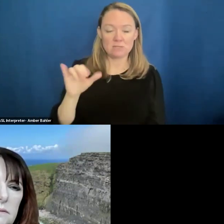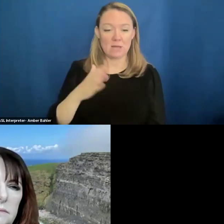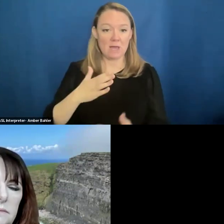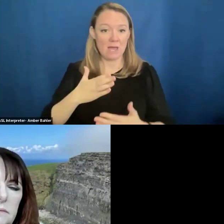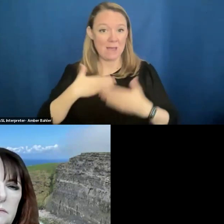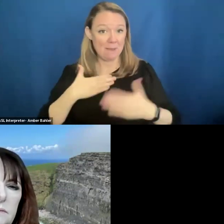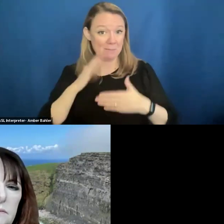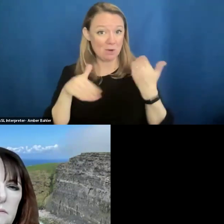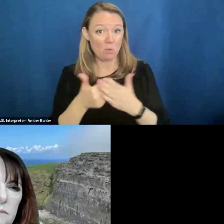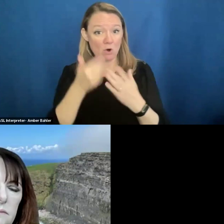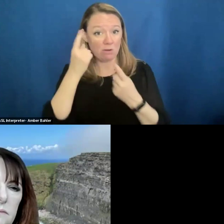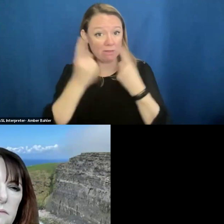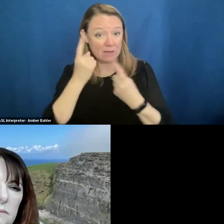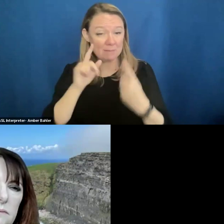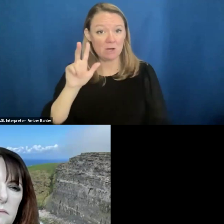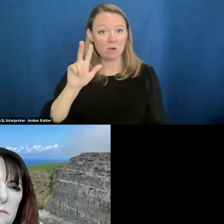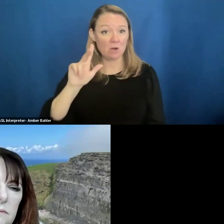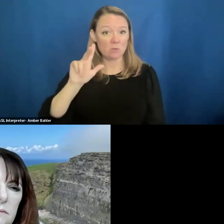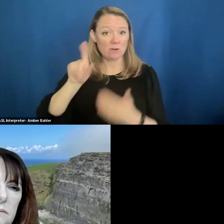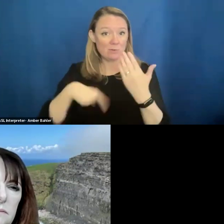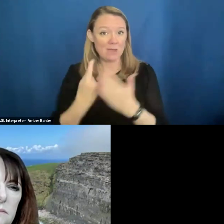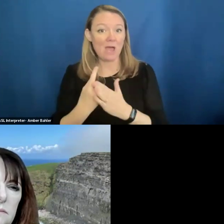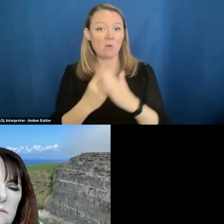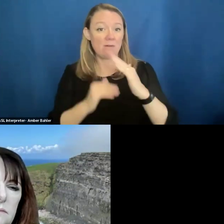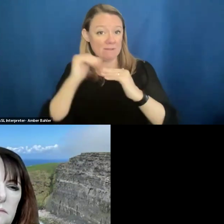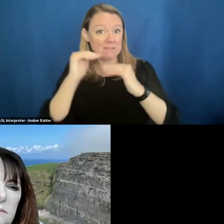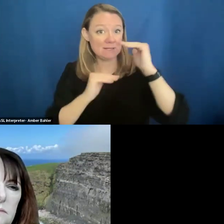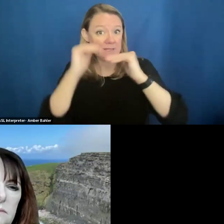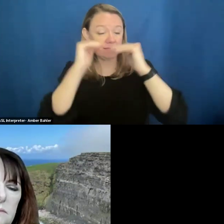these 23-hour facilities too, with them coming online soon.